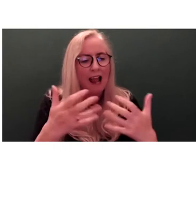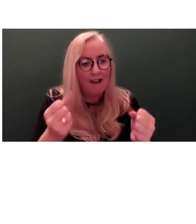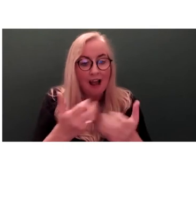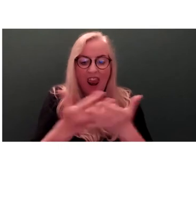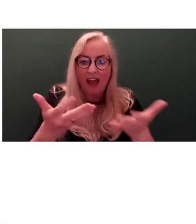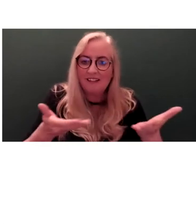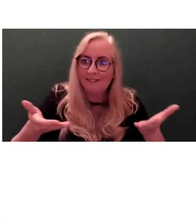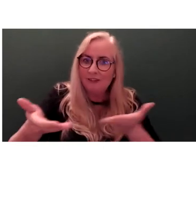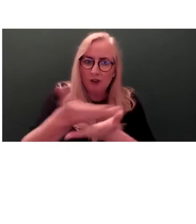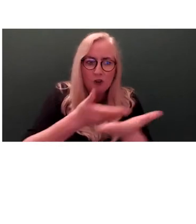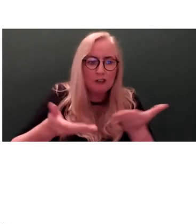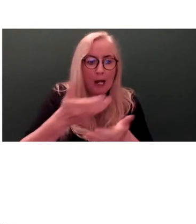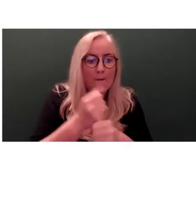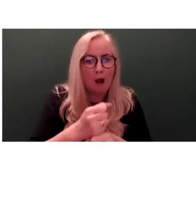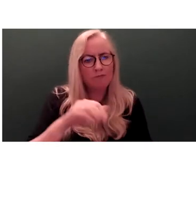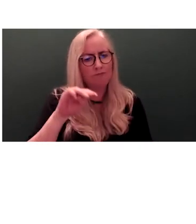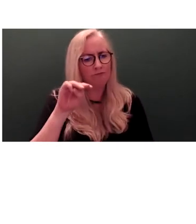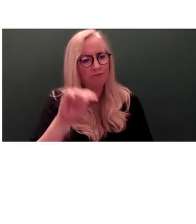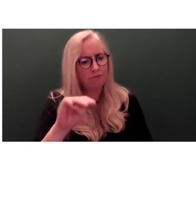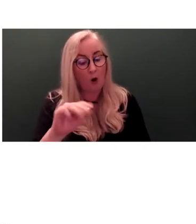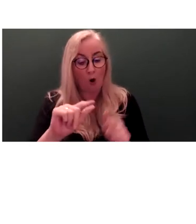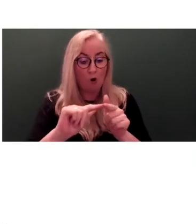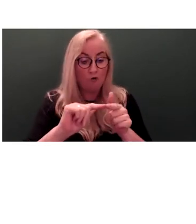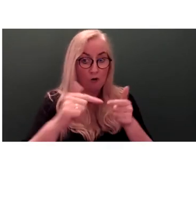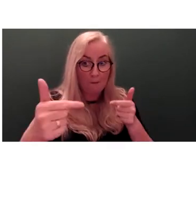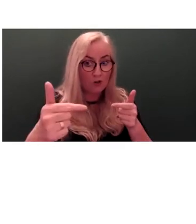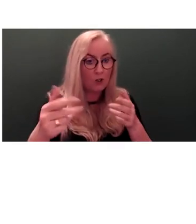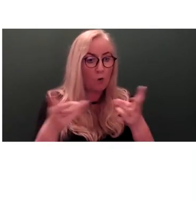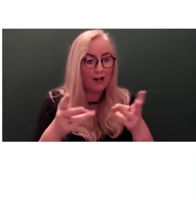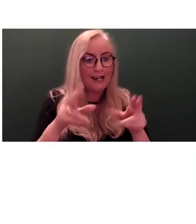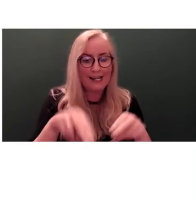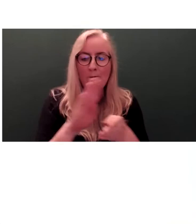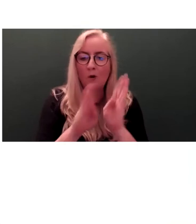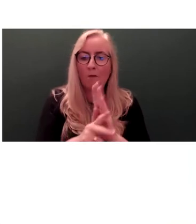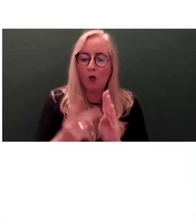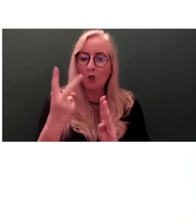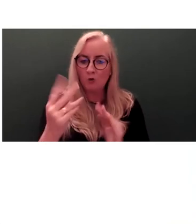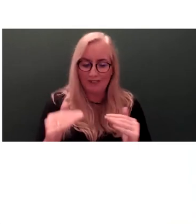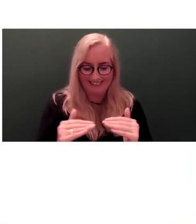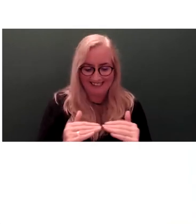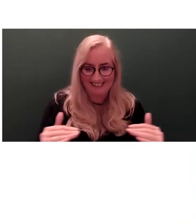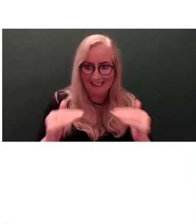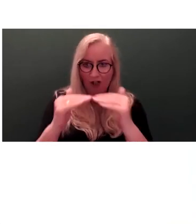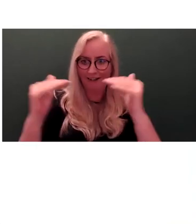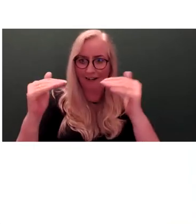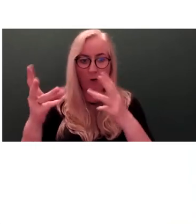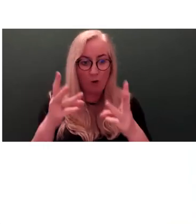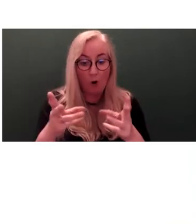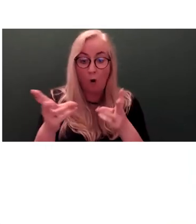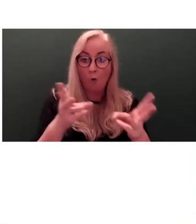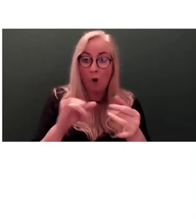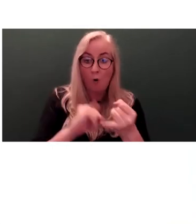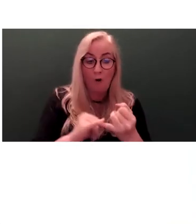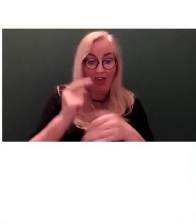all have, about the possibility that remote working can lead to two-tier labor forces. The workers who are